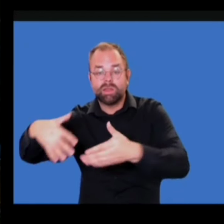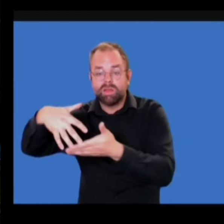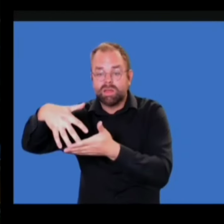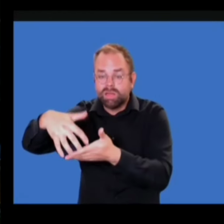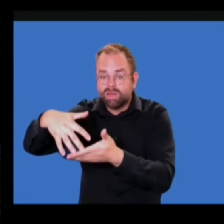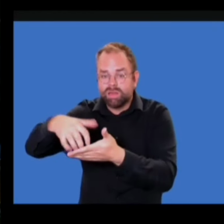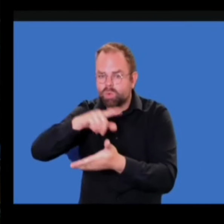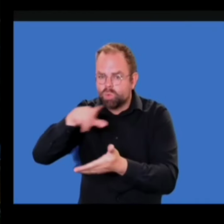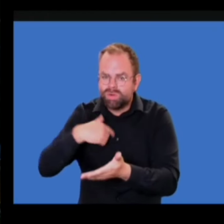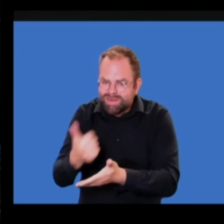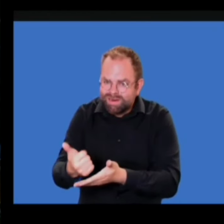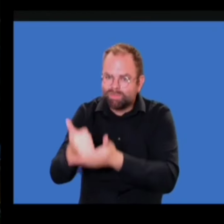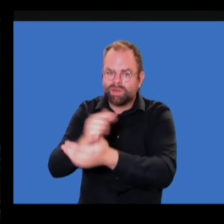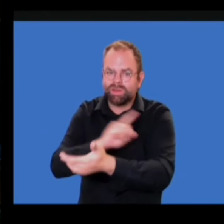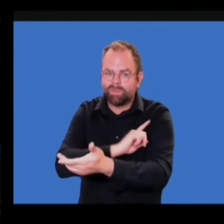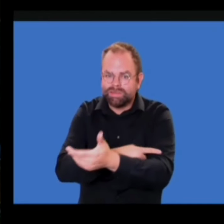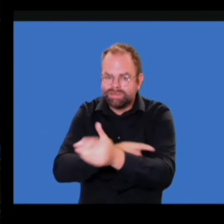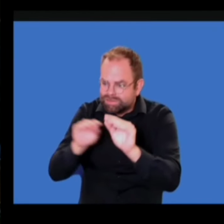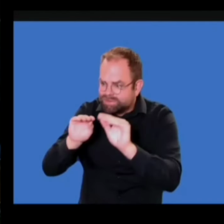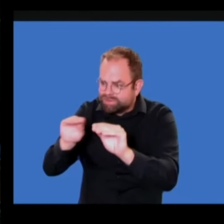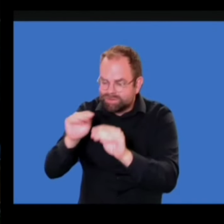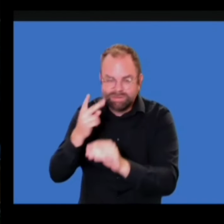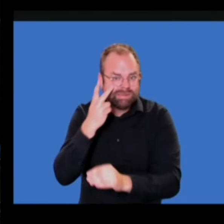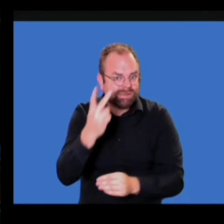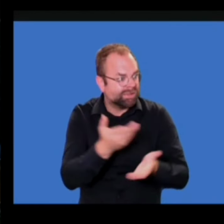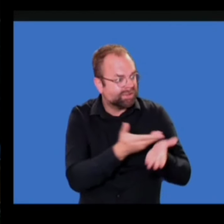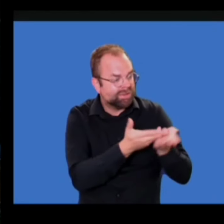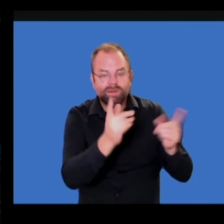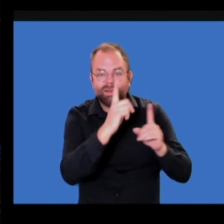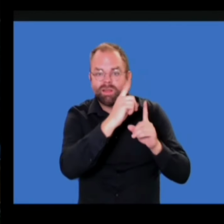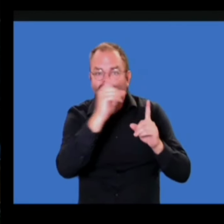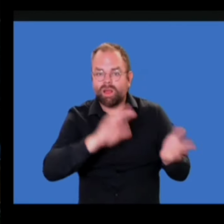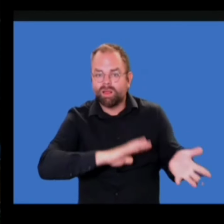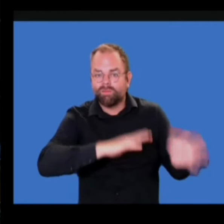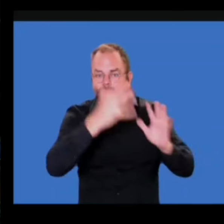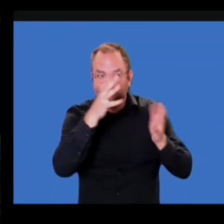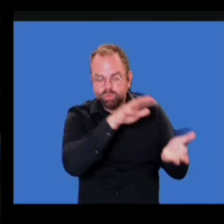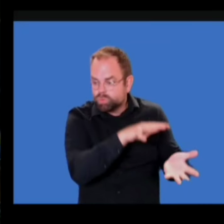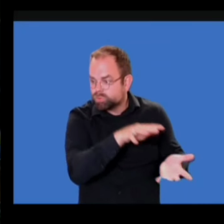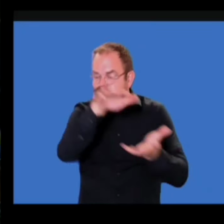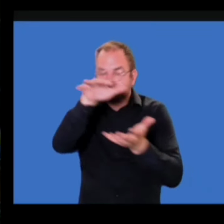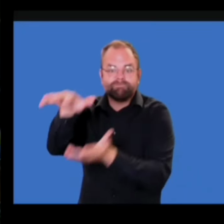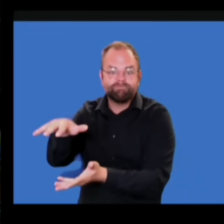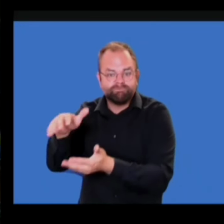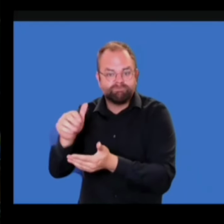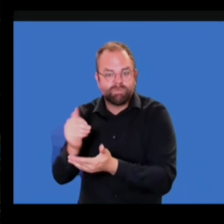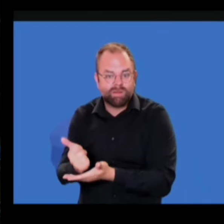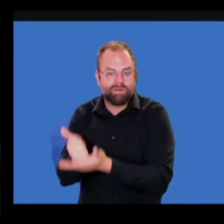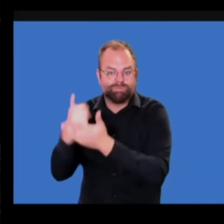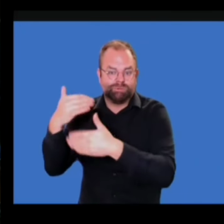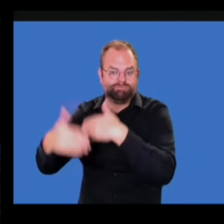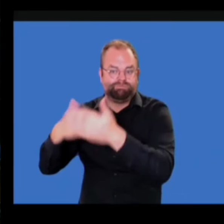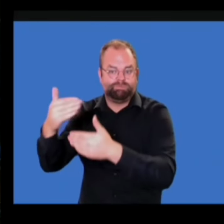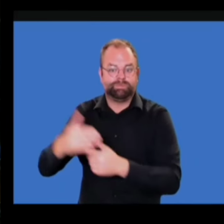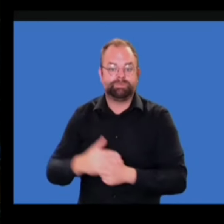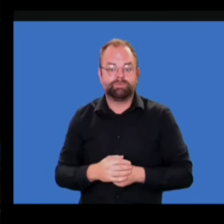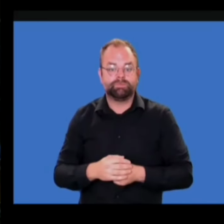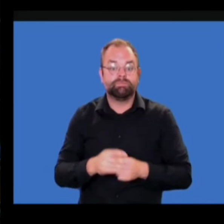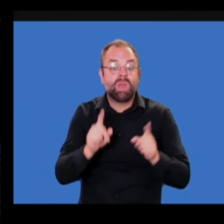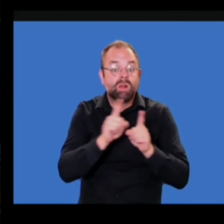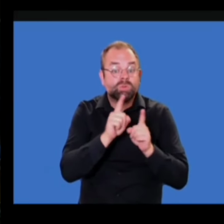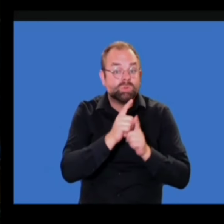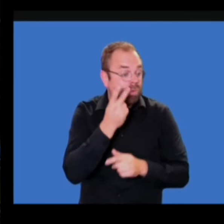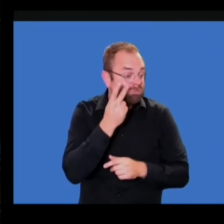our nations lie in the hands of our young people. Their energy and ideas inspire hope for a